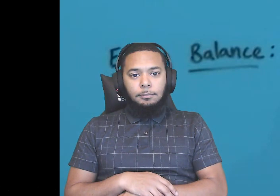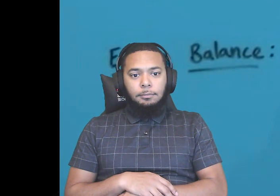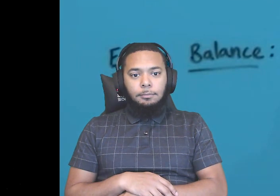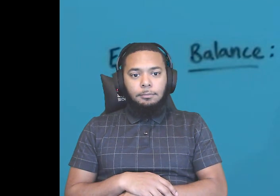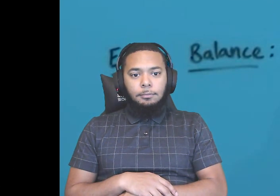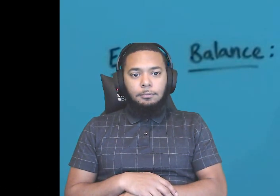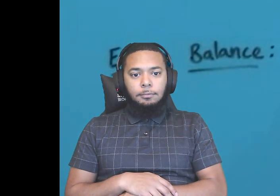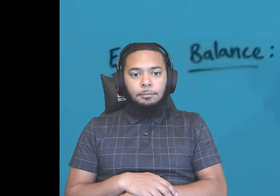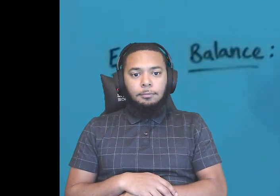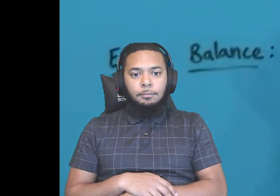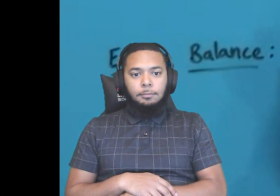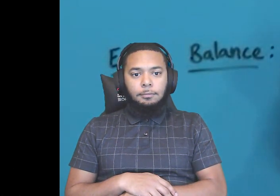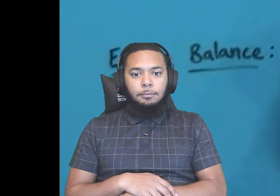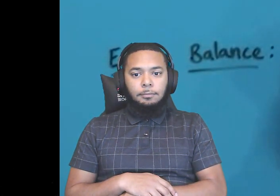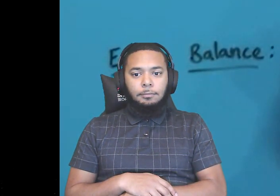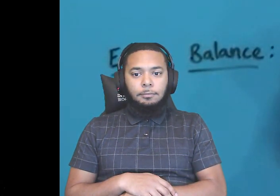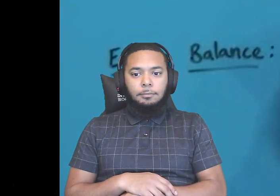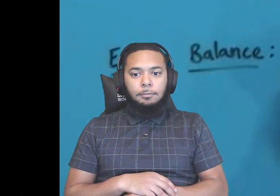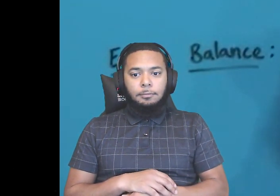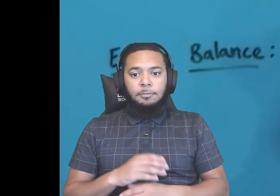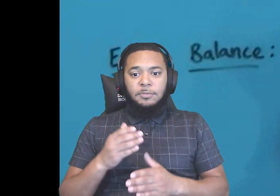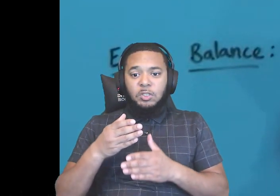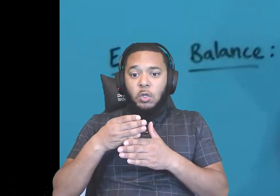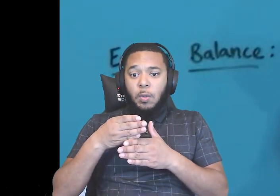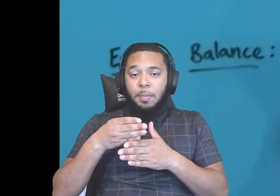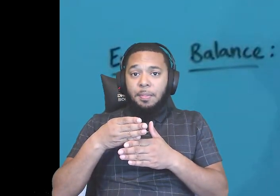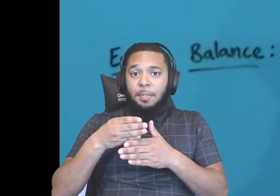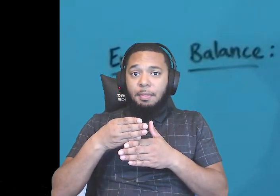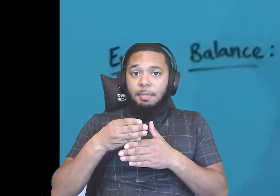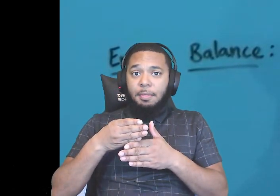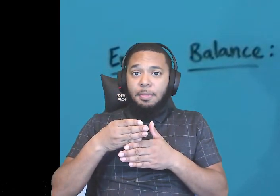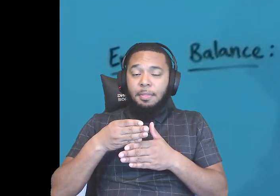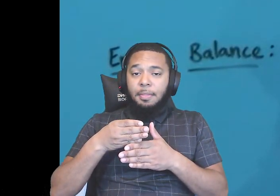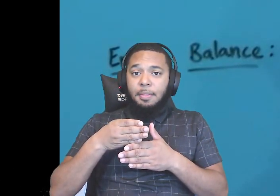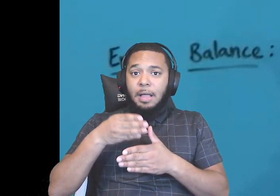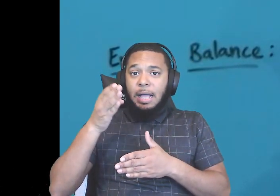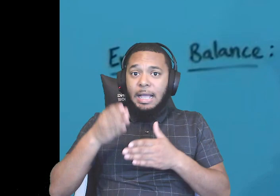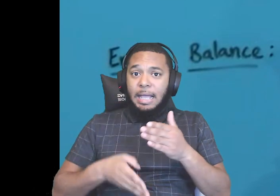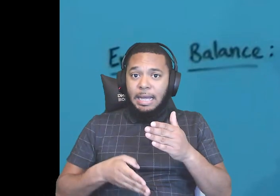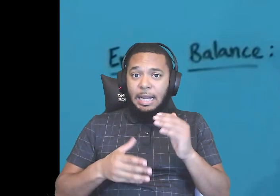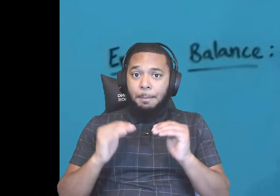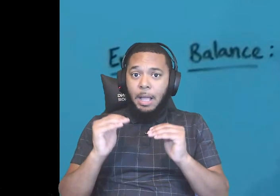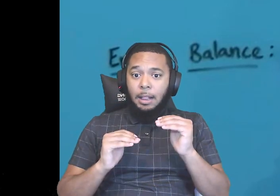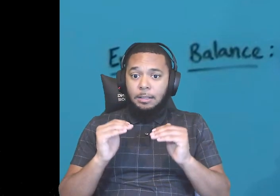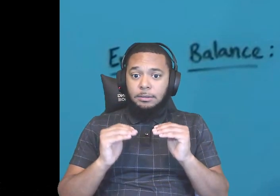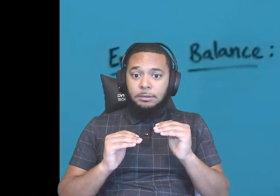down here. So our ending balance is $1,500.